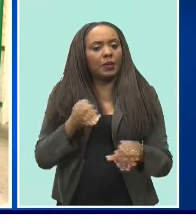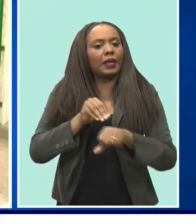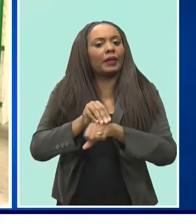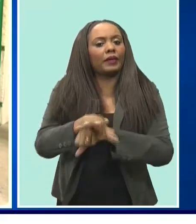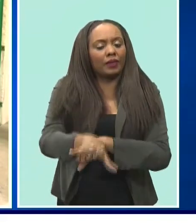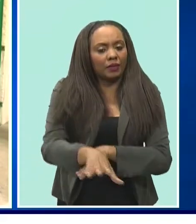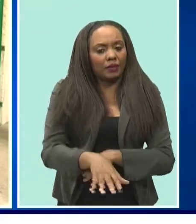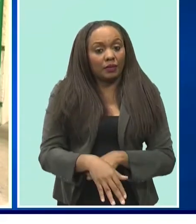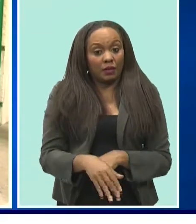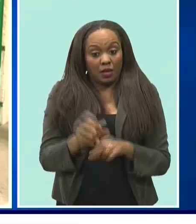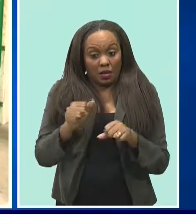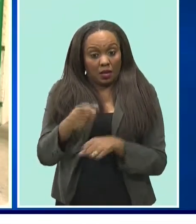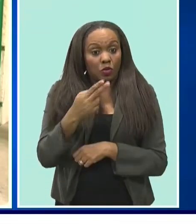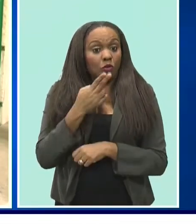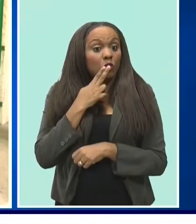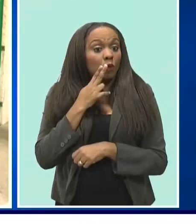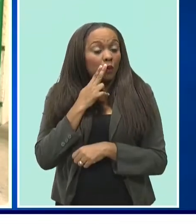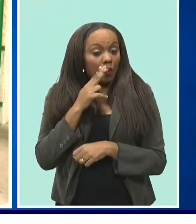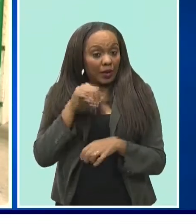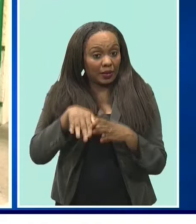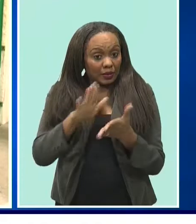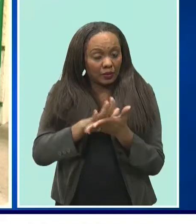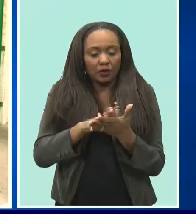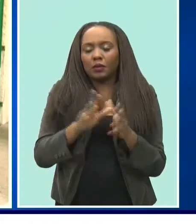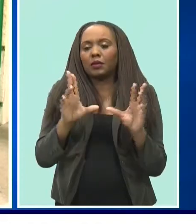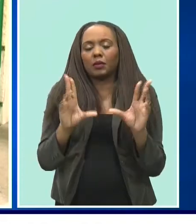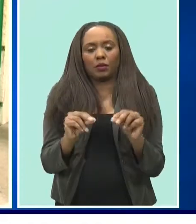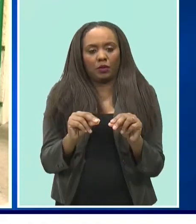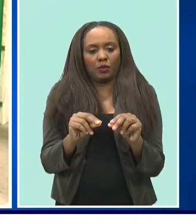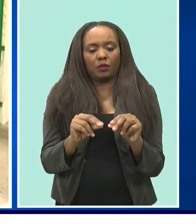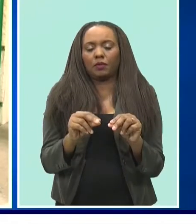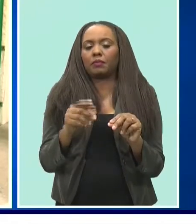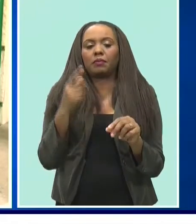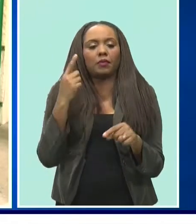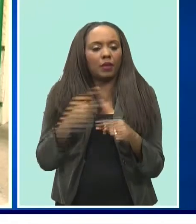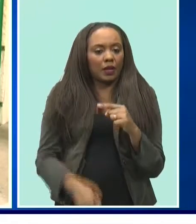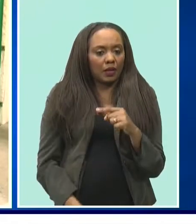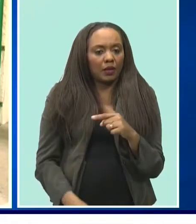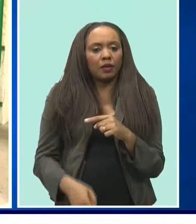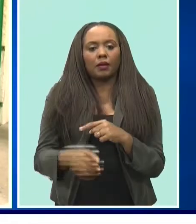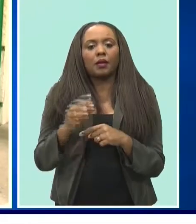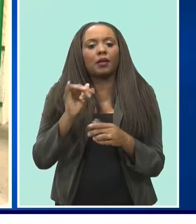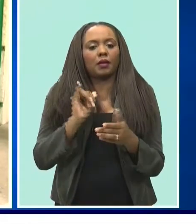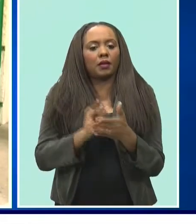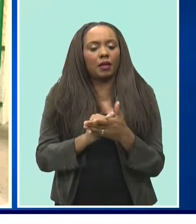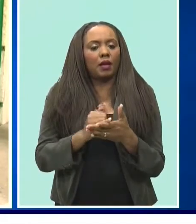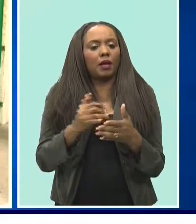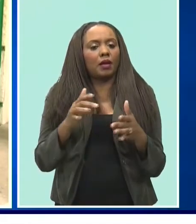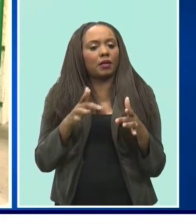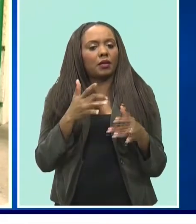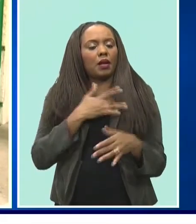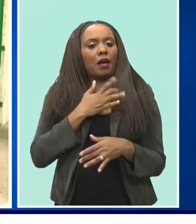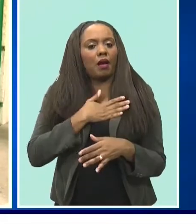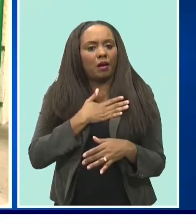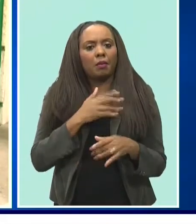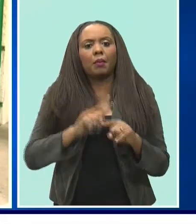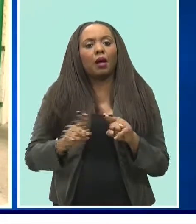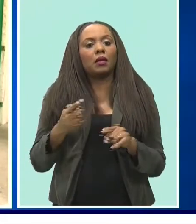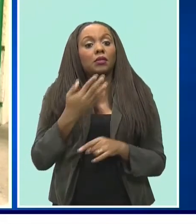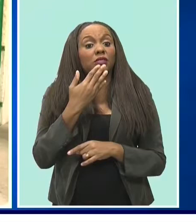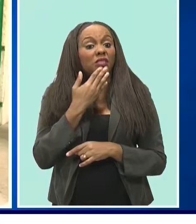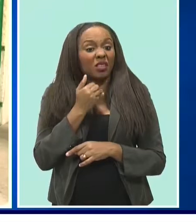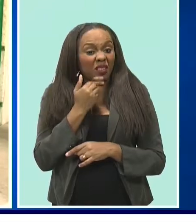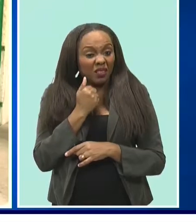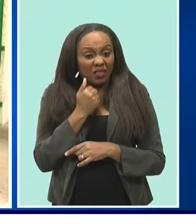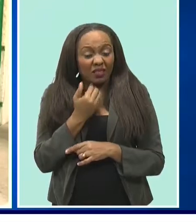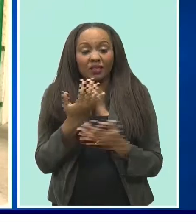school premises? No, they aren't, because tobacco smoke, even as secondhand, is seen as a cardiovascular risk. Yet sugar, which has a